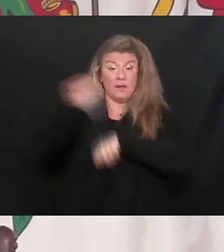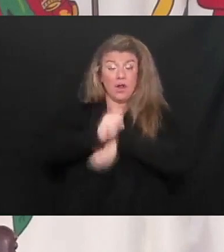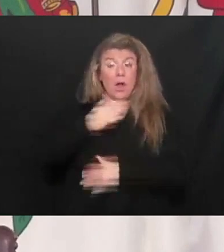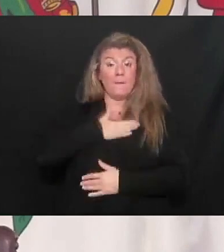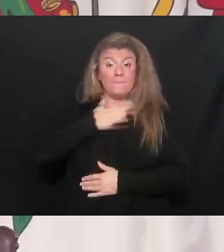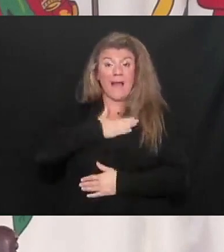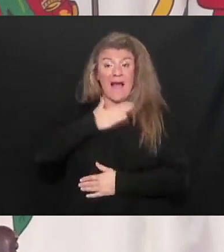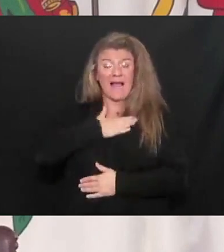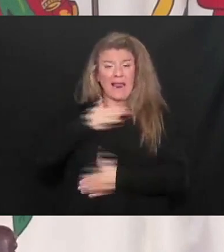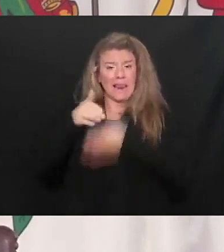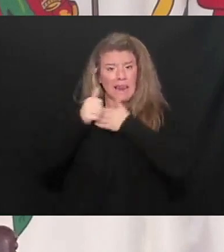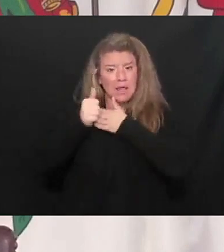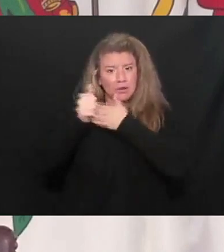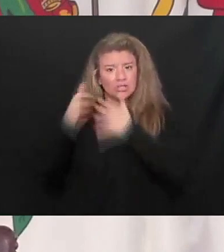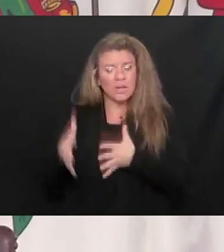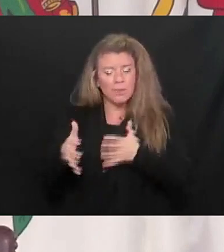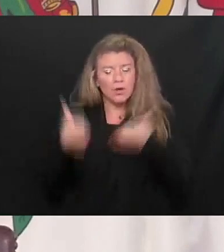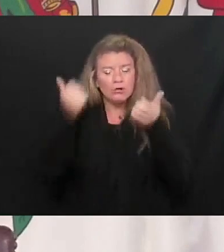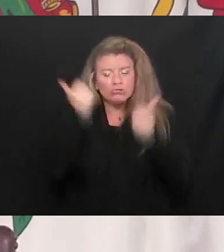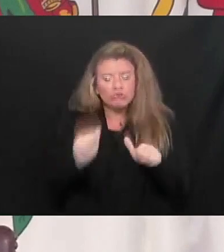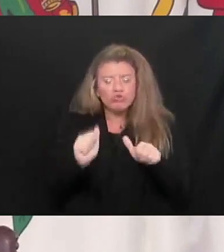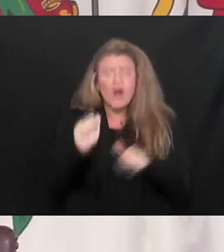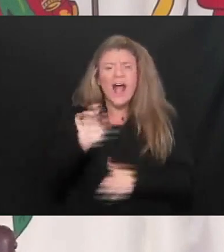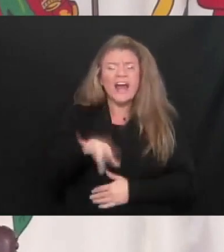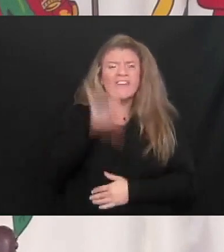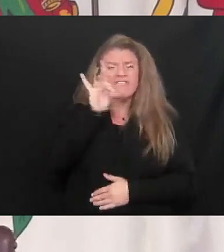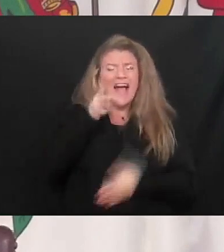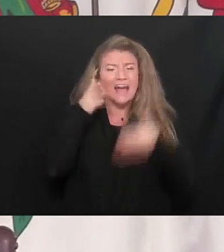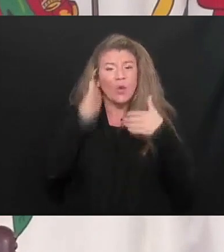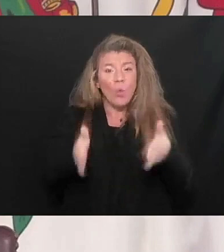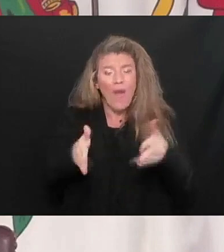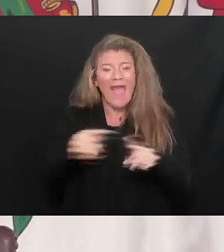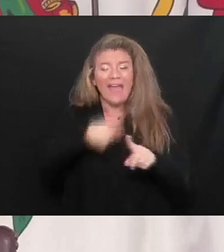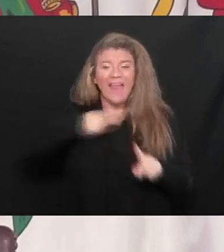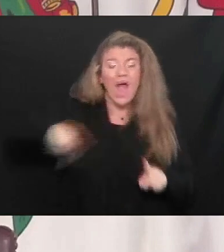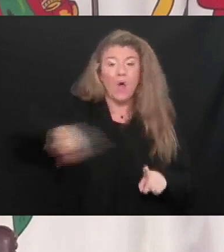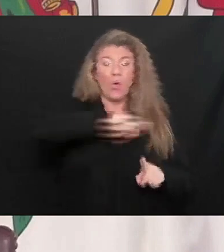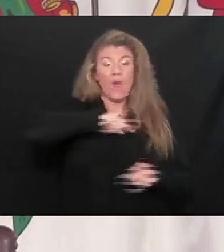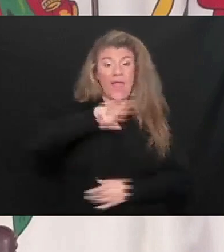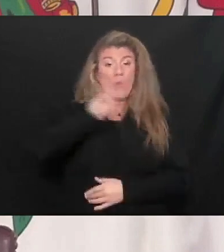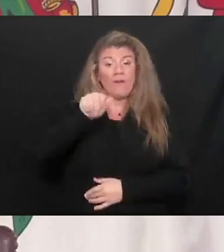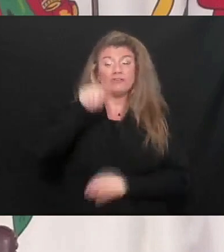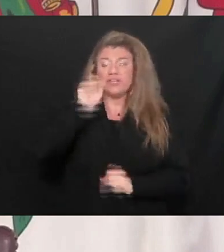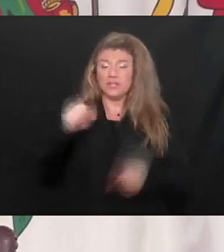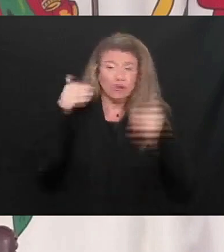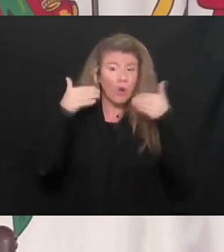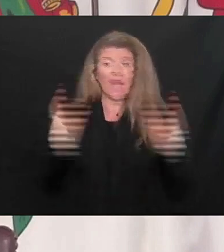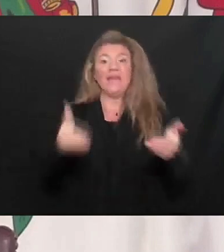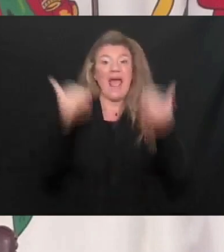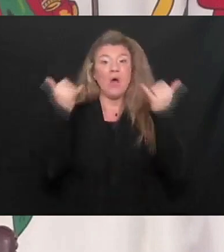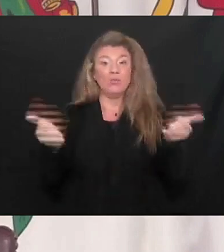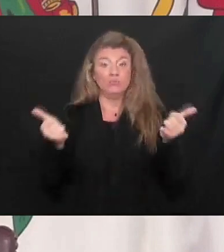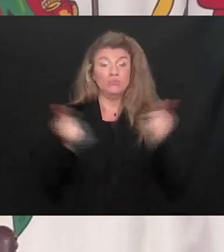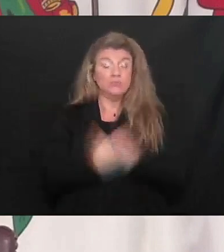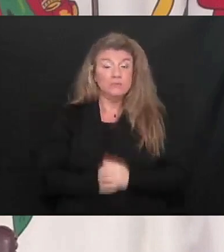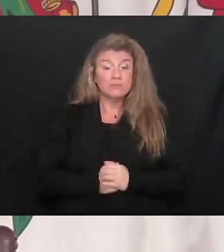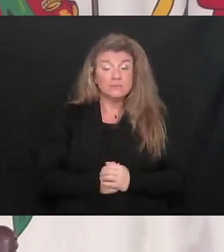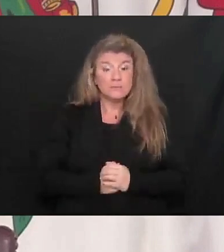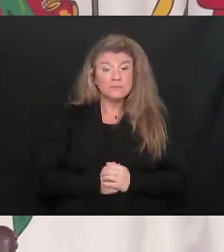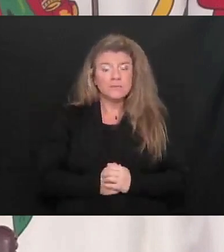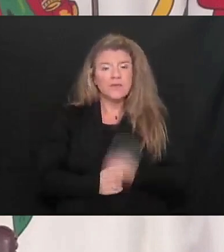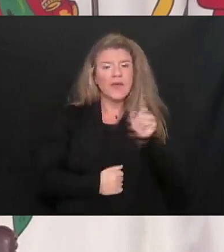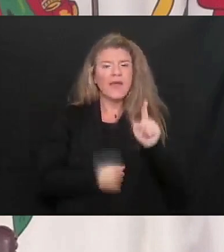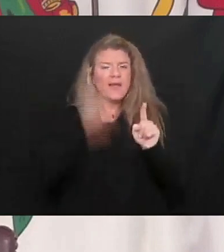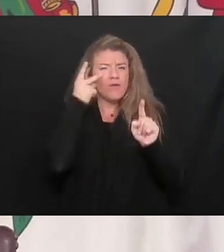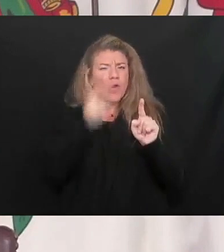direction to try to find a way that we in West Virginia can move right now. If you look